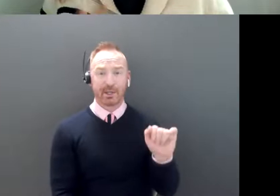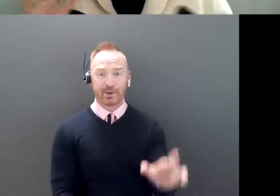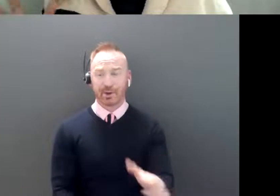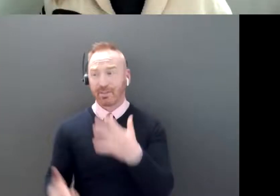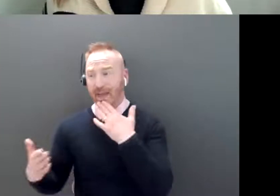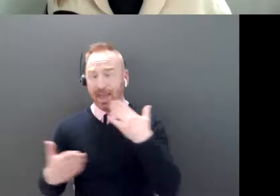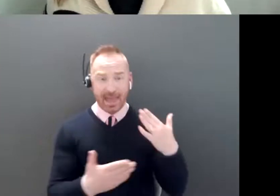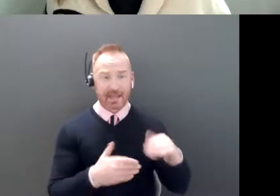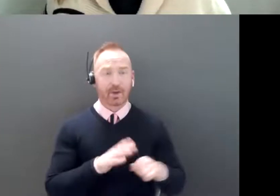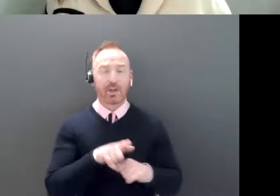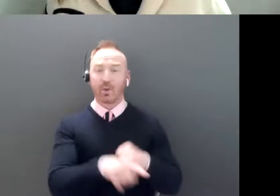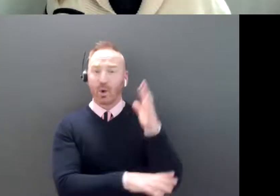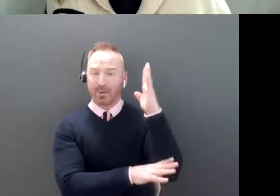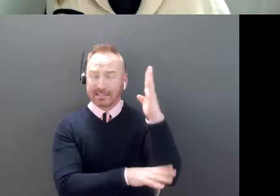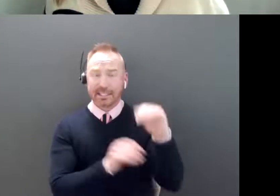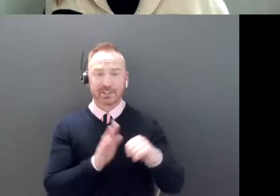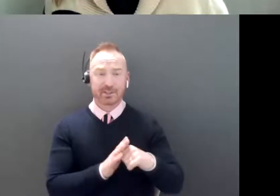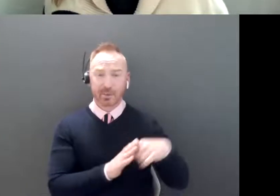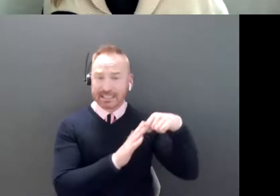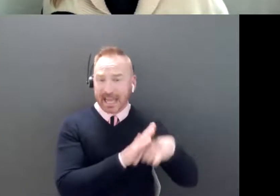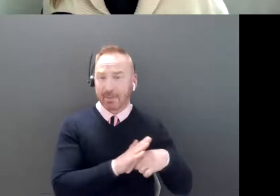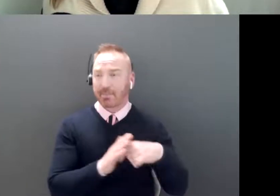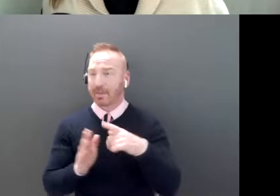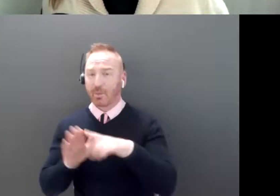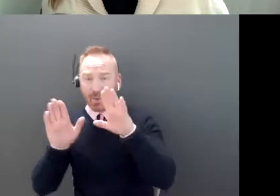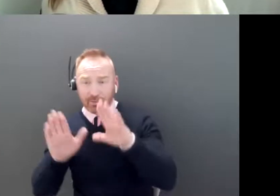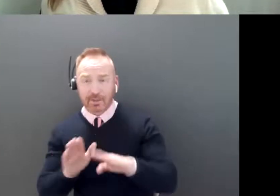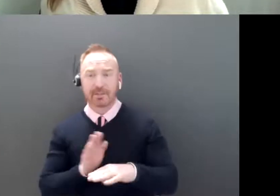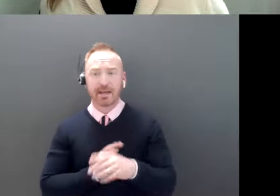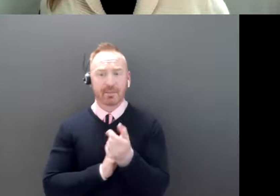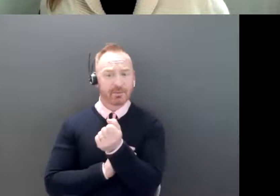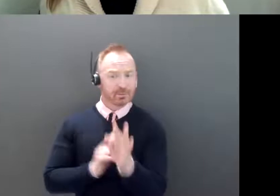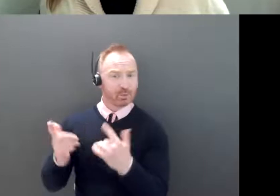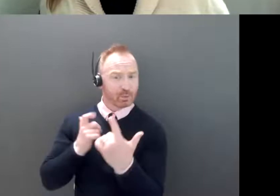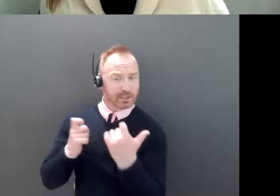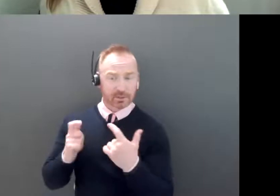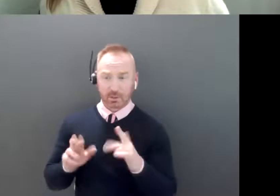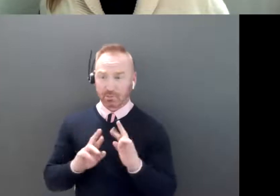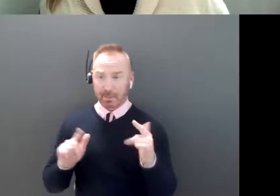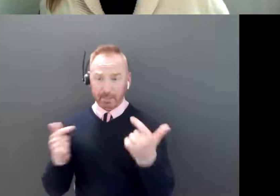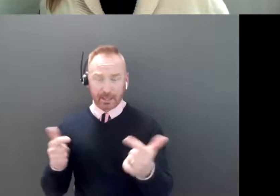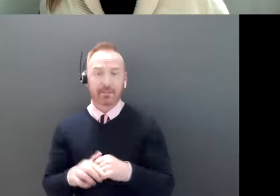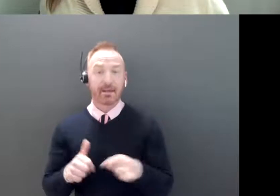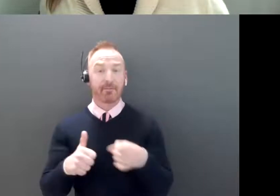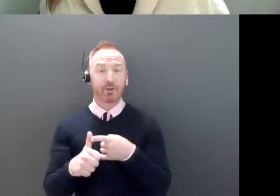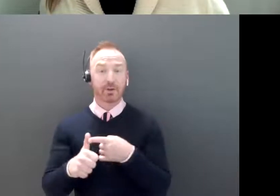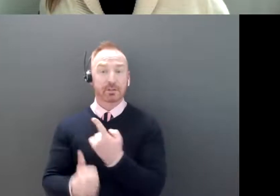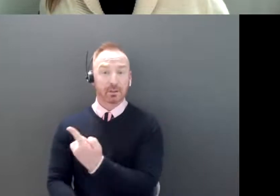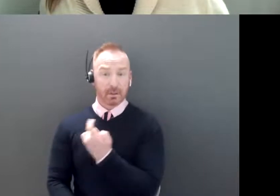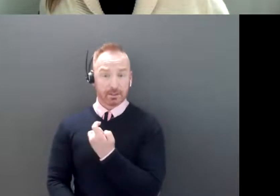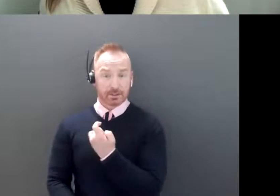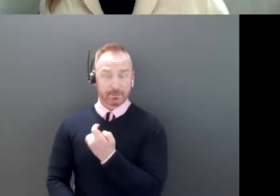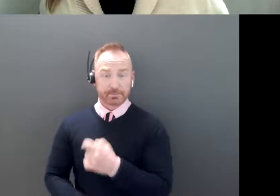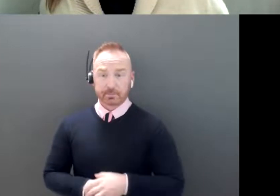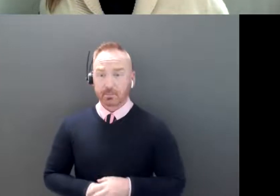very in-depth and wonderful. We have a couple questions, so let's jump right into those. The first question is there